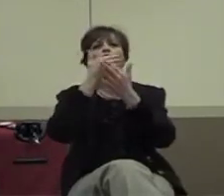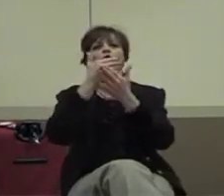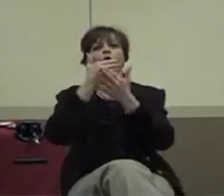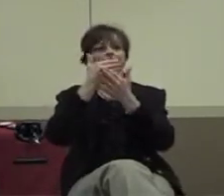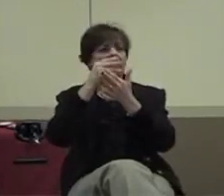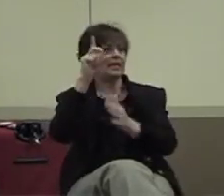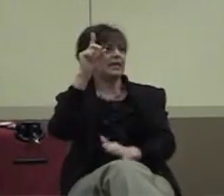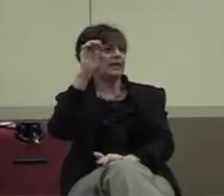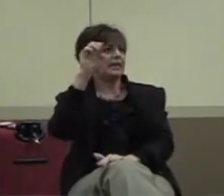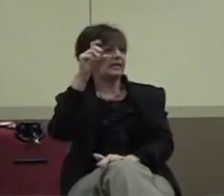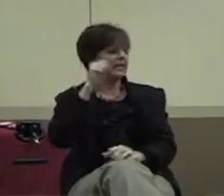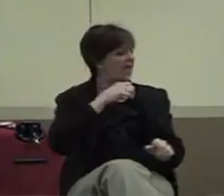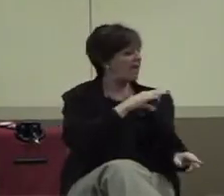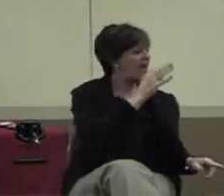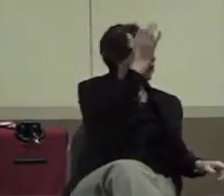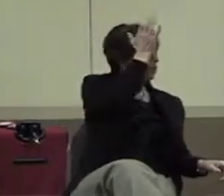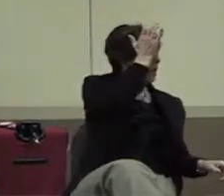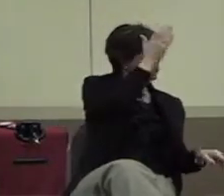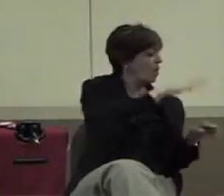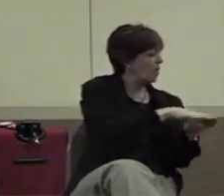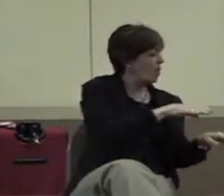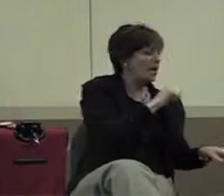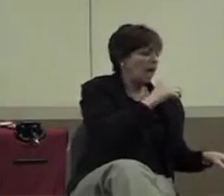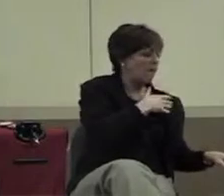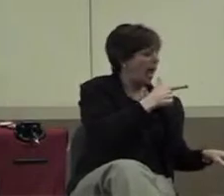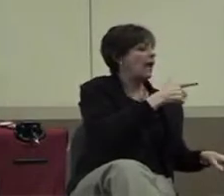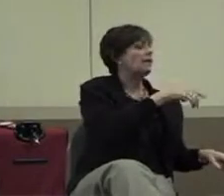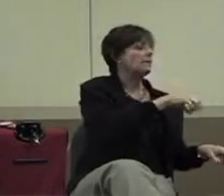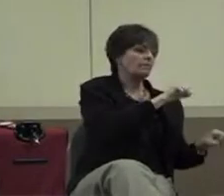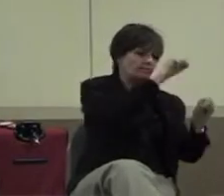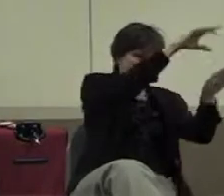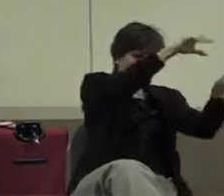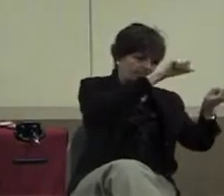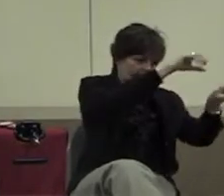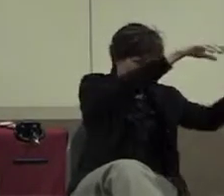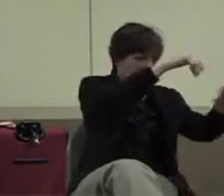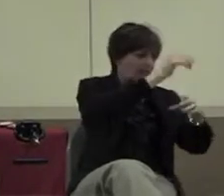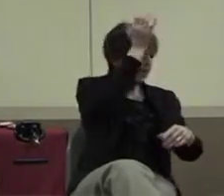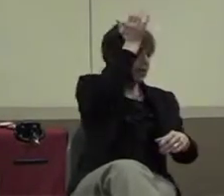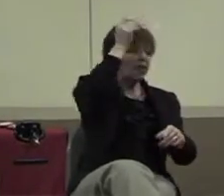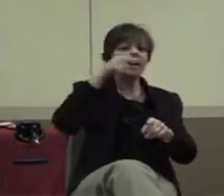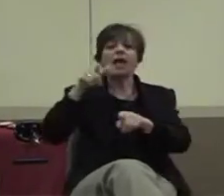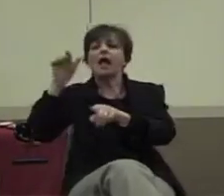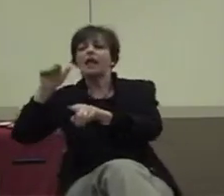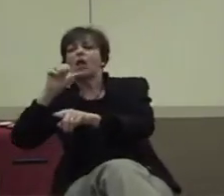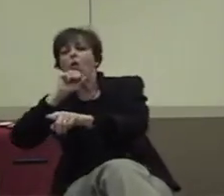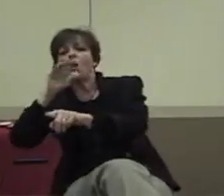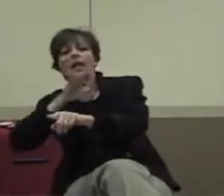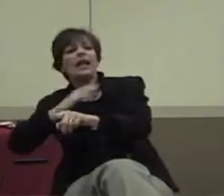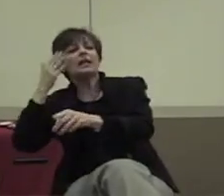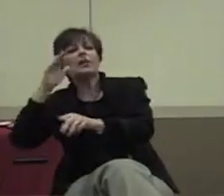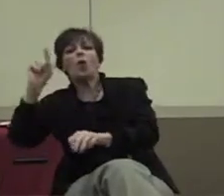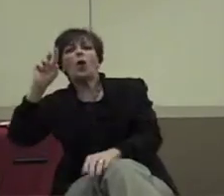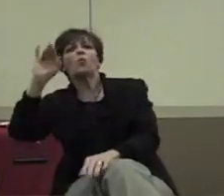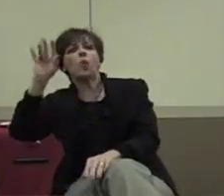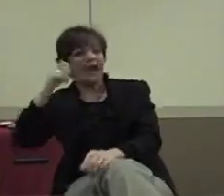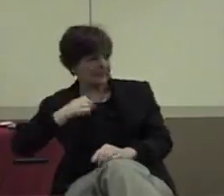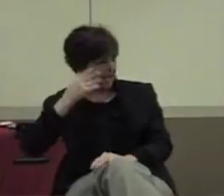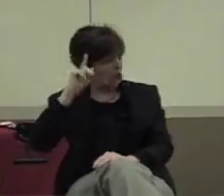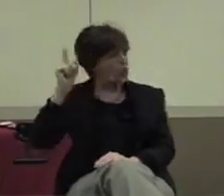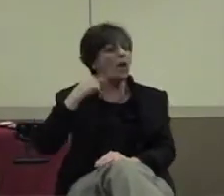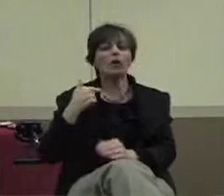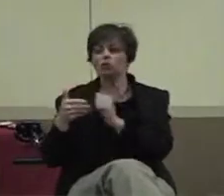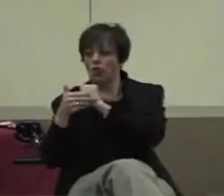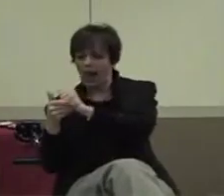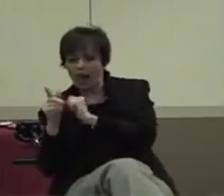wasn't mine, picked it up, put it in the trash can. I found a little old lady who didn't know where the rice was, and I knew where the rice was, so I helped her find the